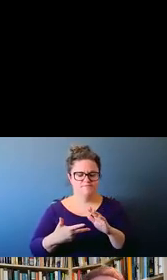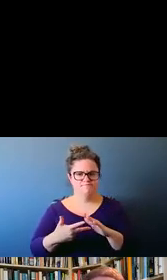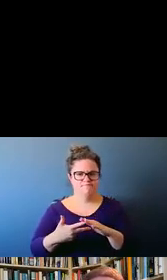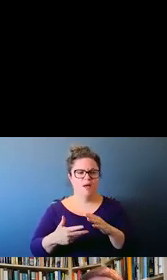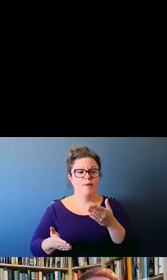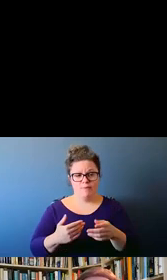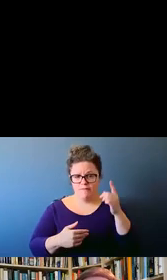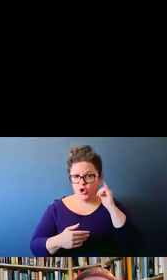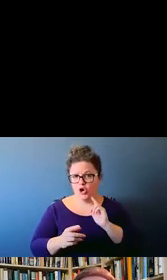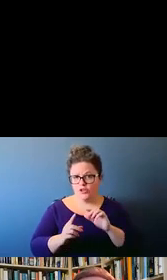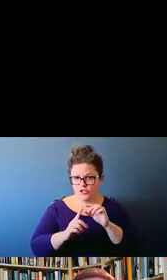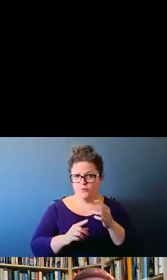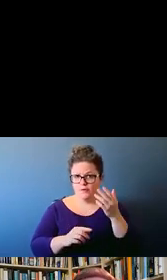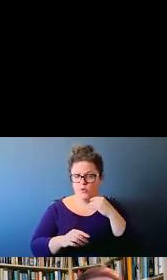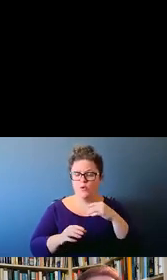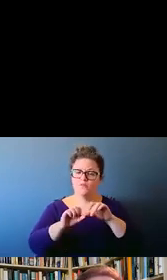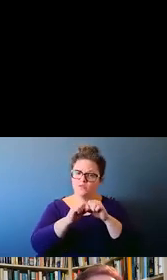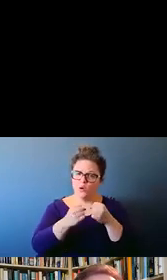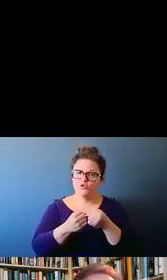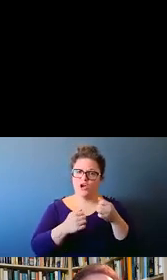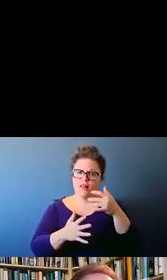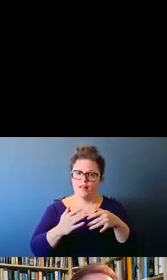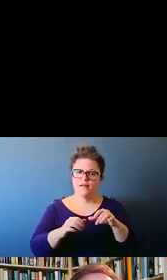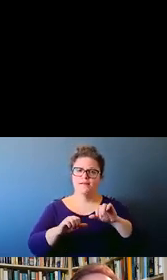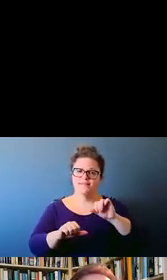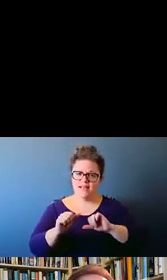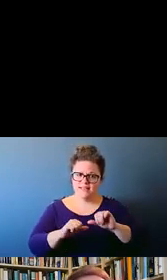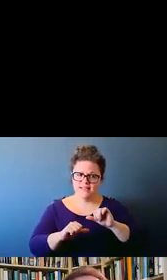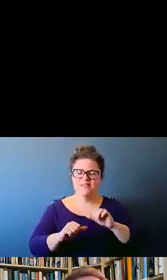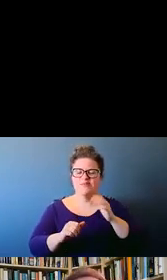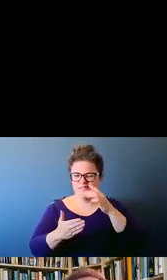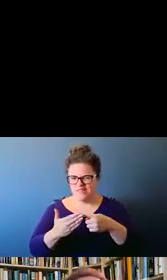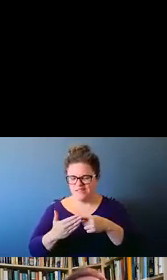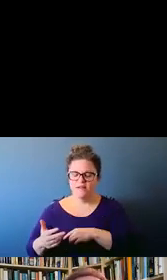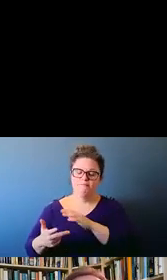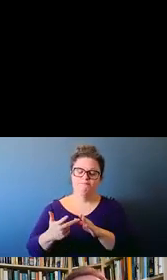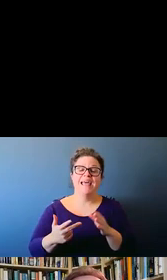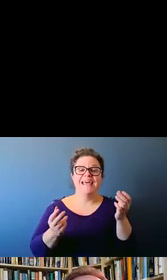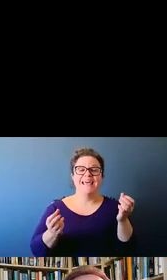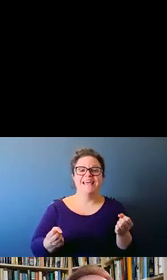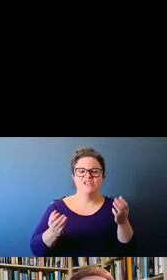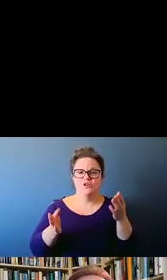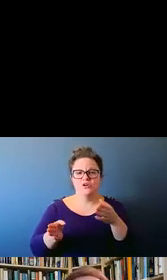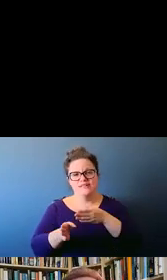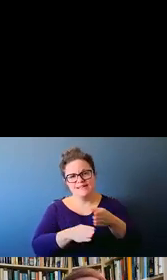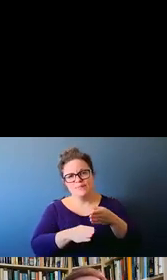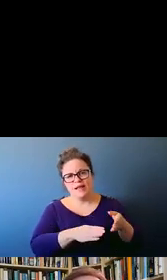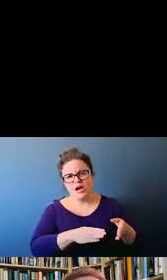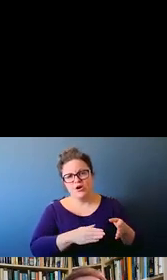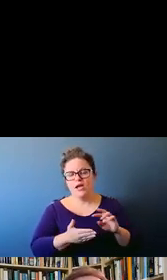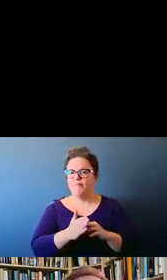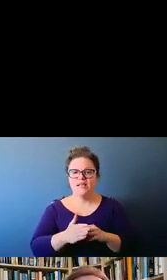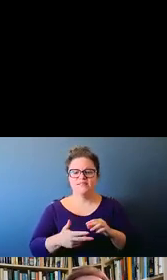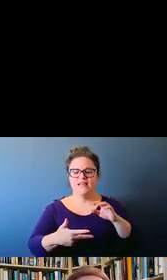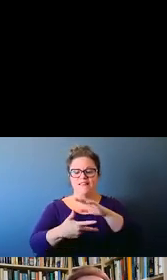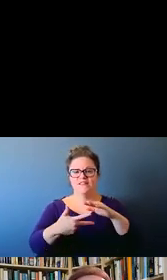so that's what we're going to explore. And then the interdisciplinary subjects is a kind of mixture of humanities or social